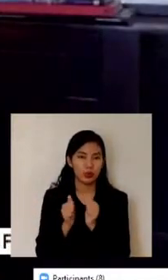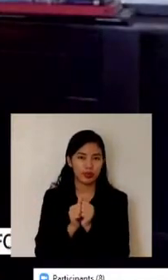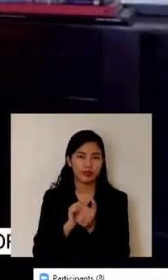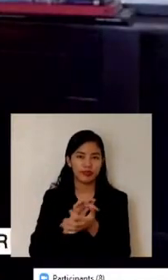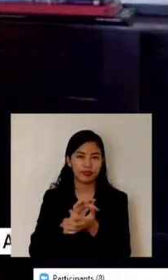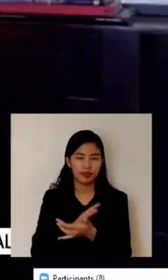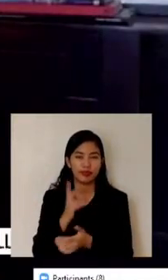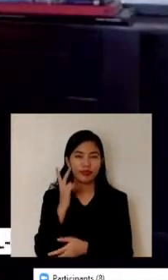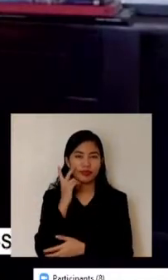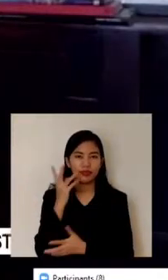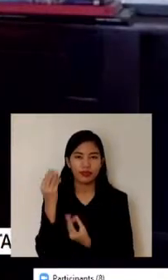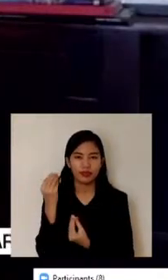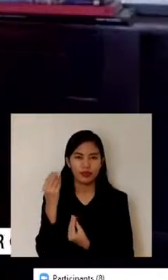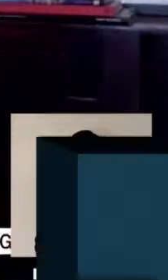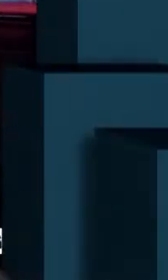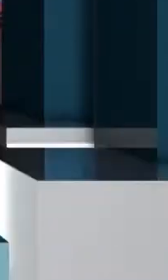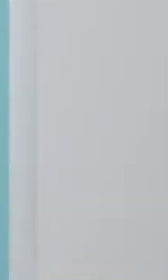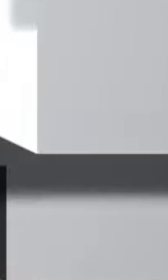what that looks like.